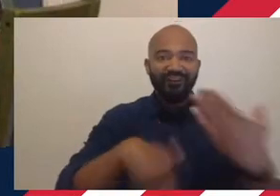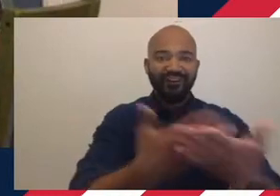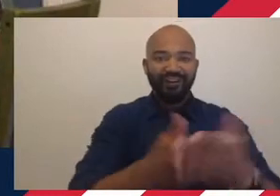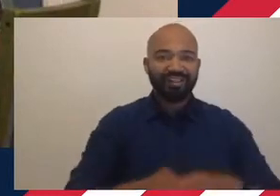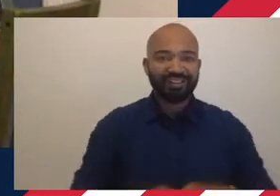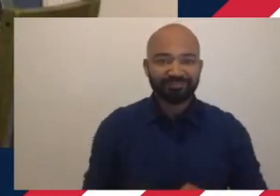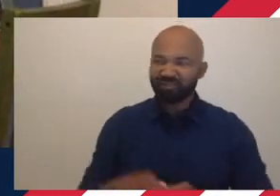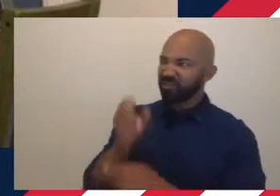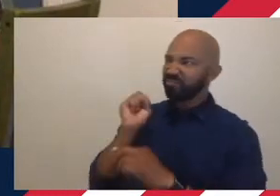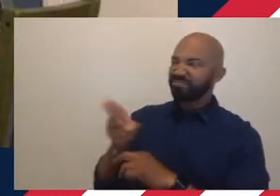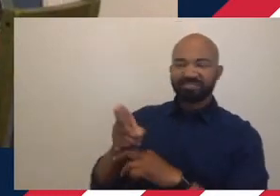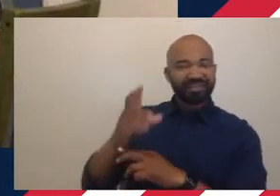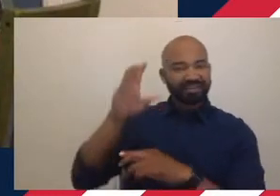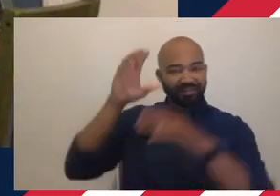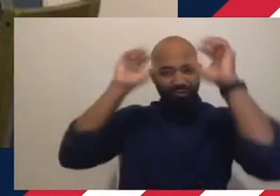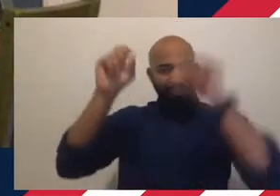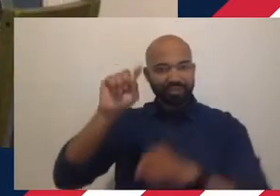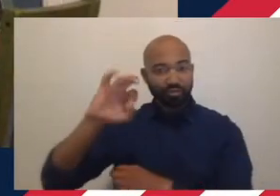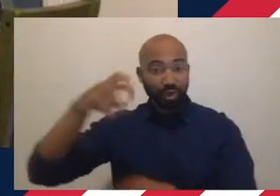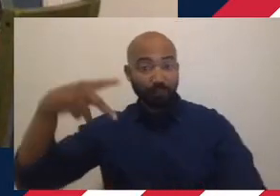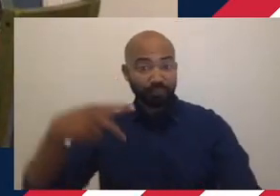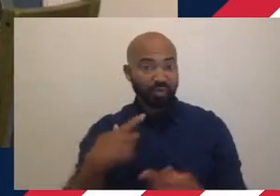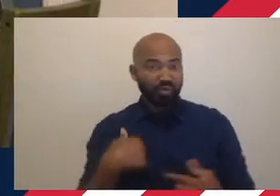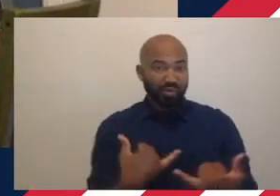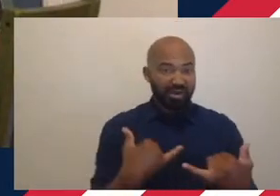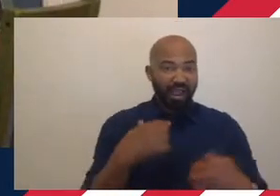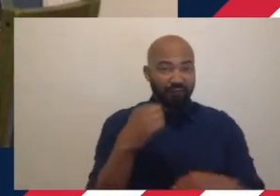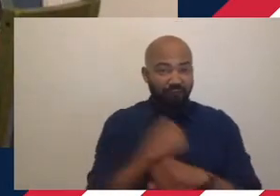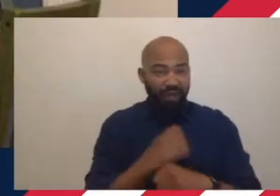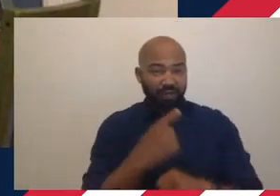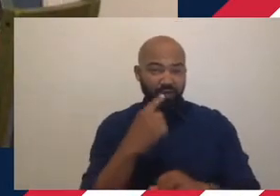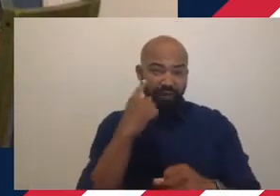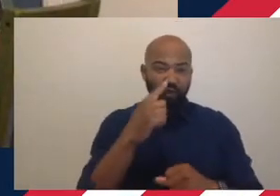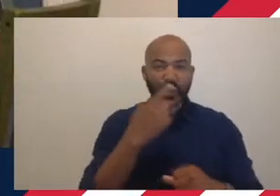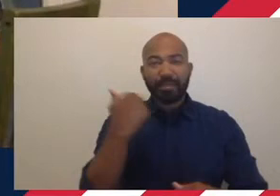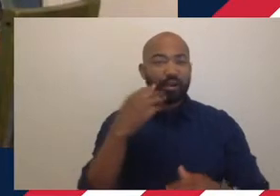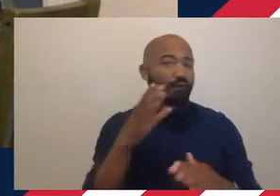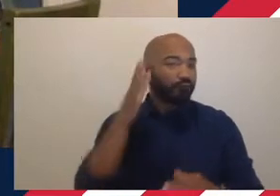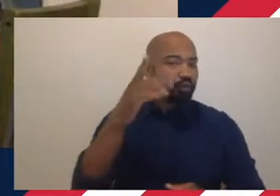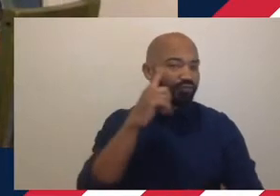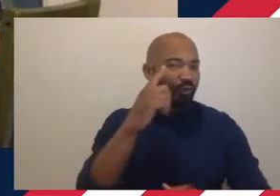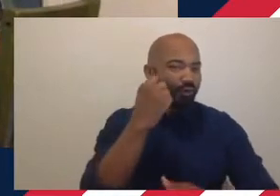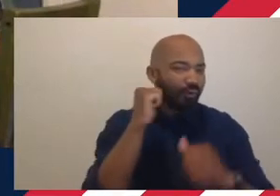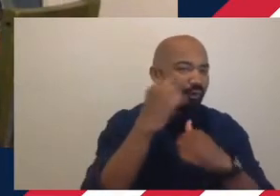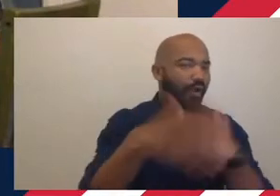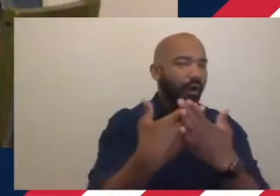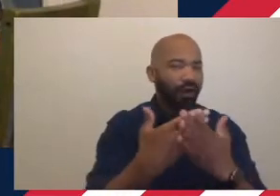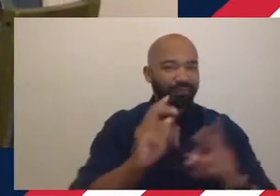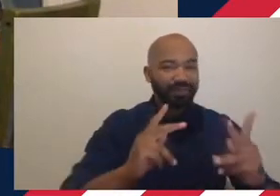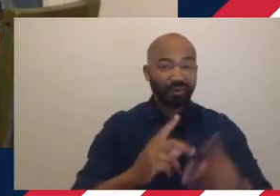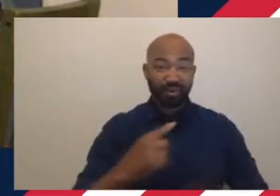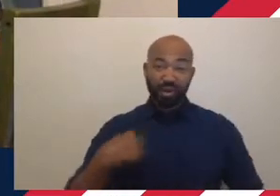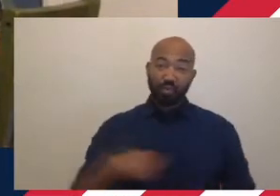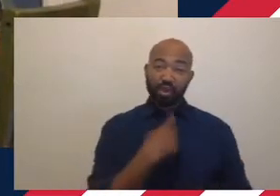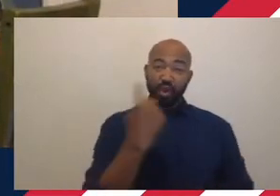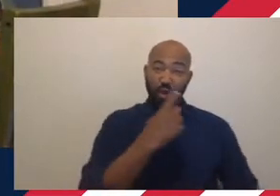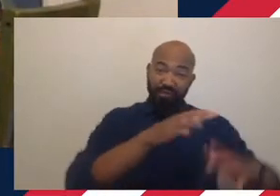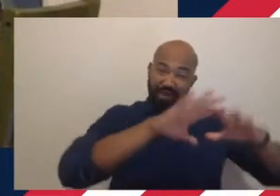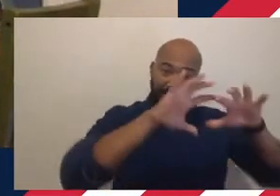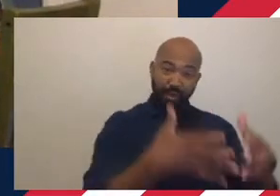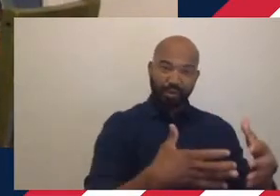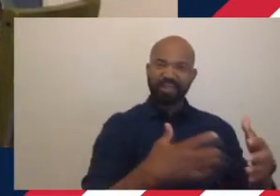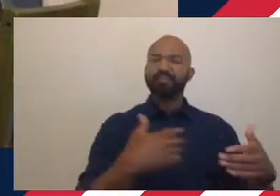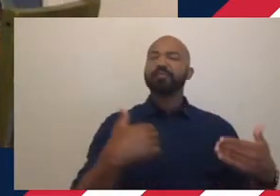fighting to build a better future for all, and the American people know that we are the party, in fact, the only party that has